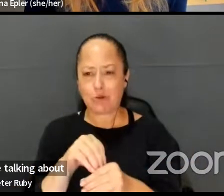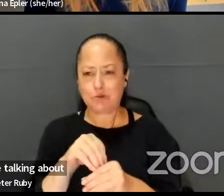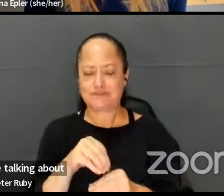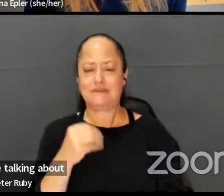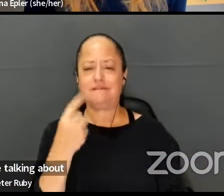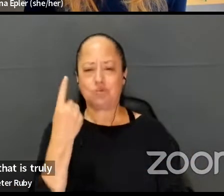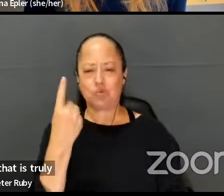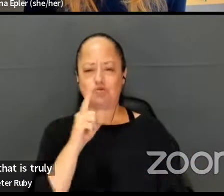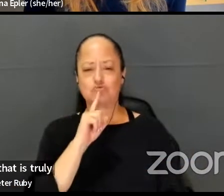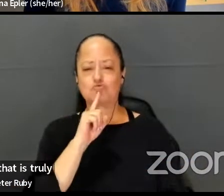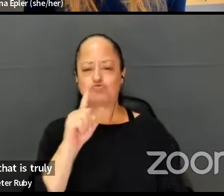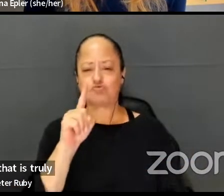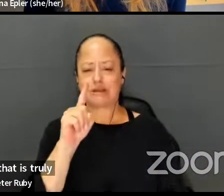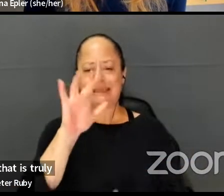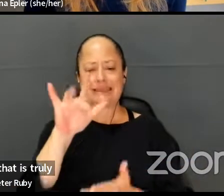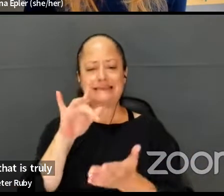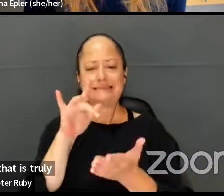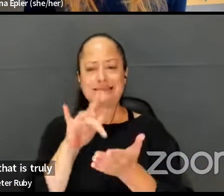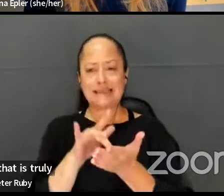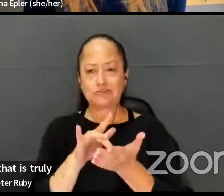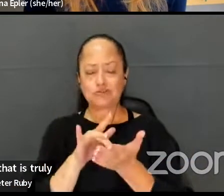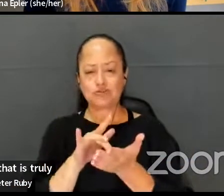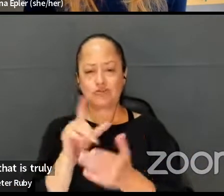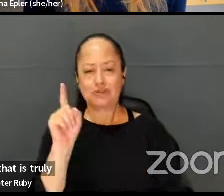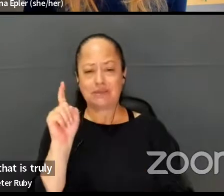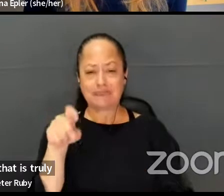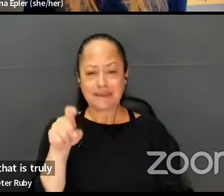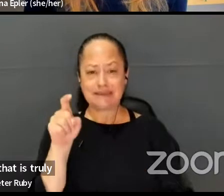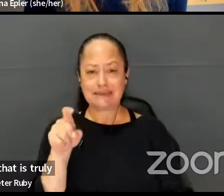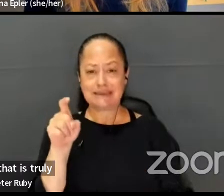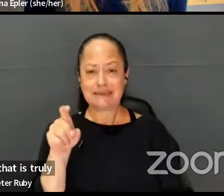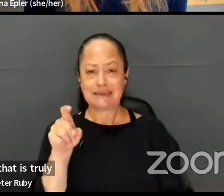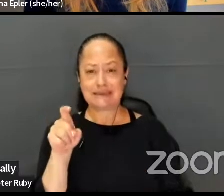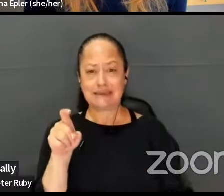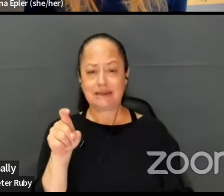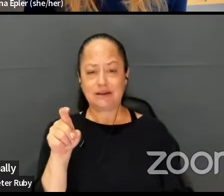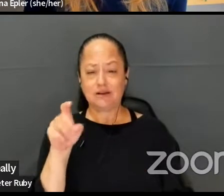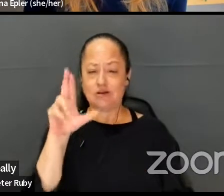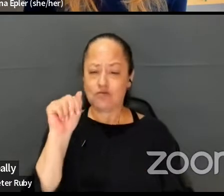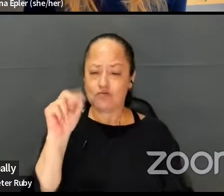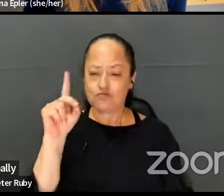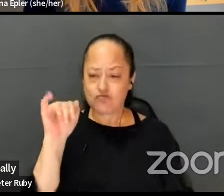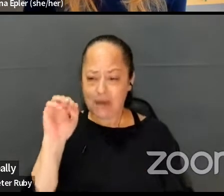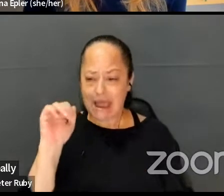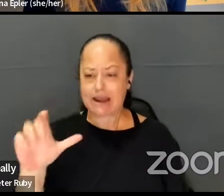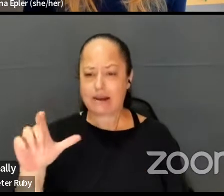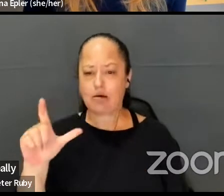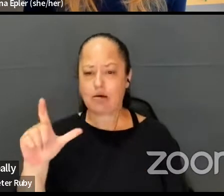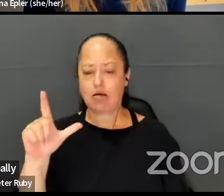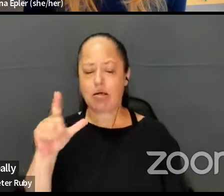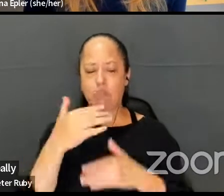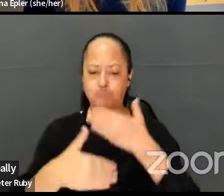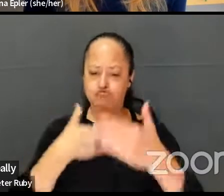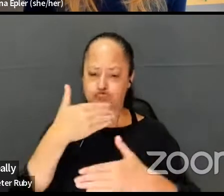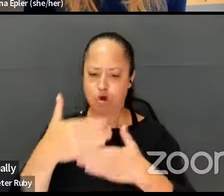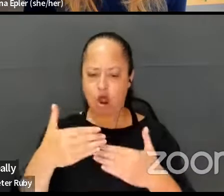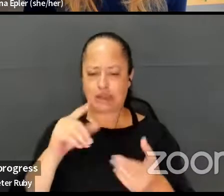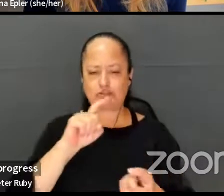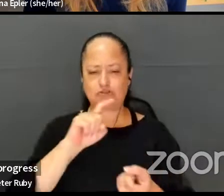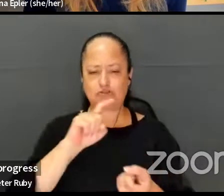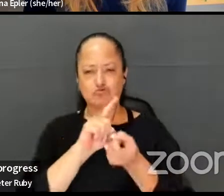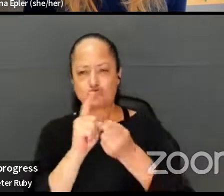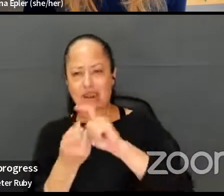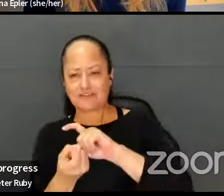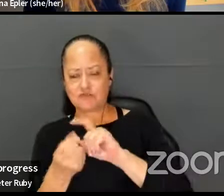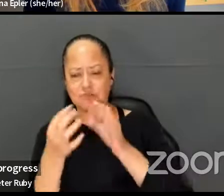that really centers the need for radical progress and transformation in critical